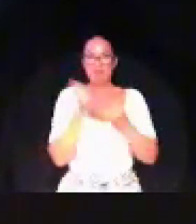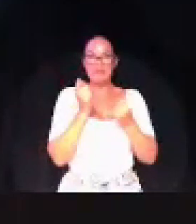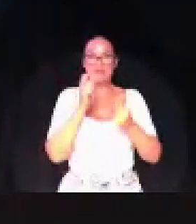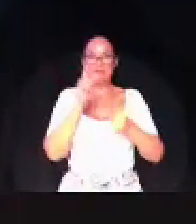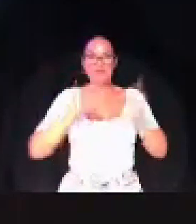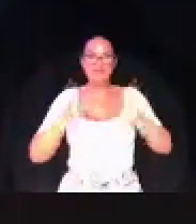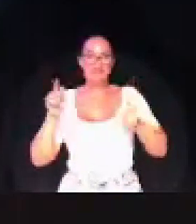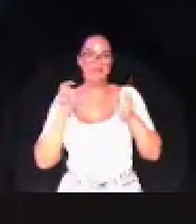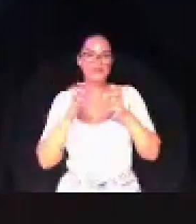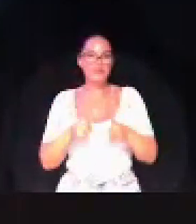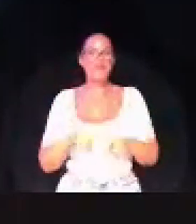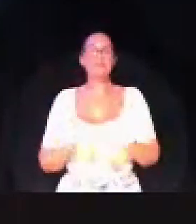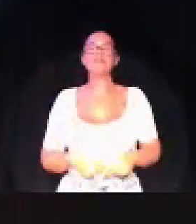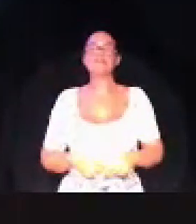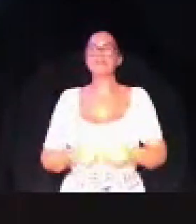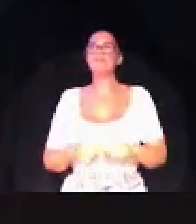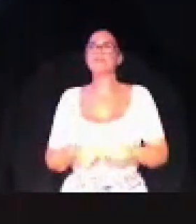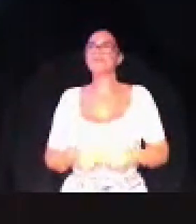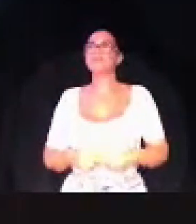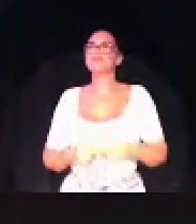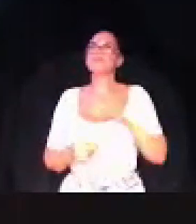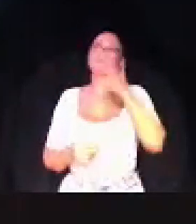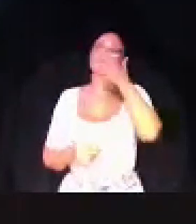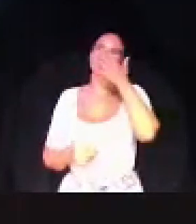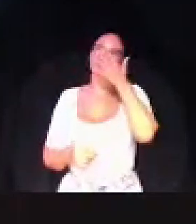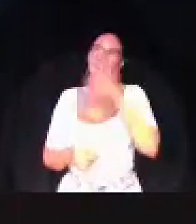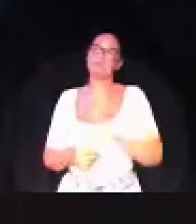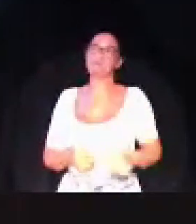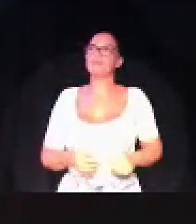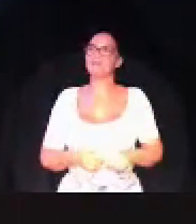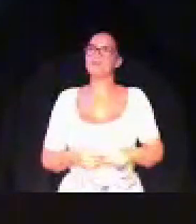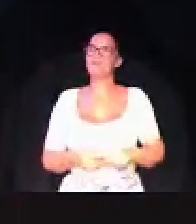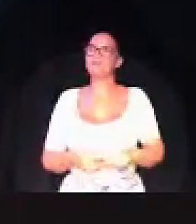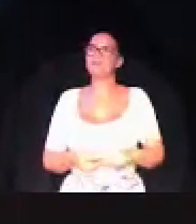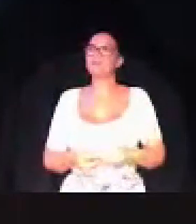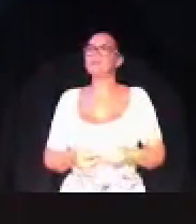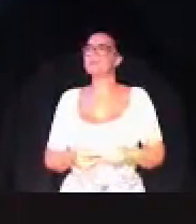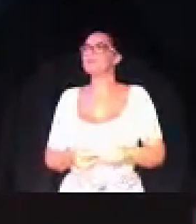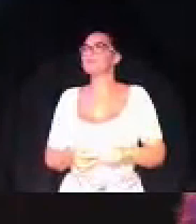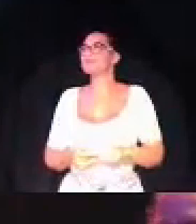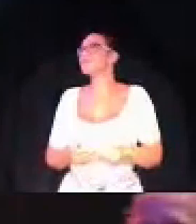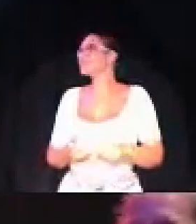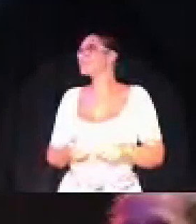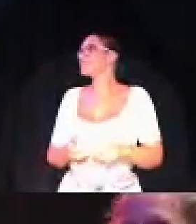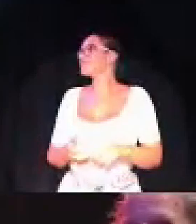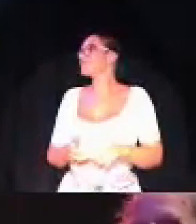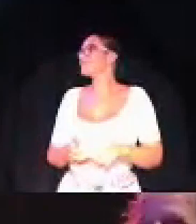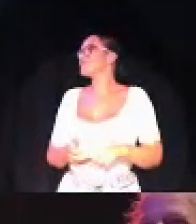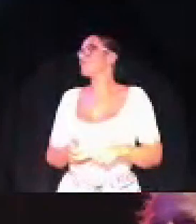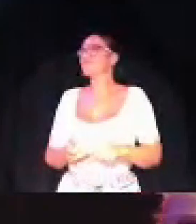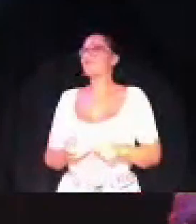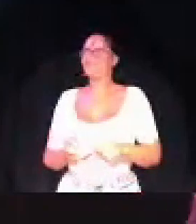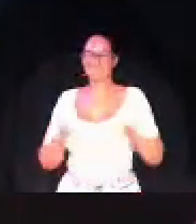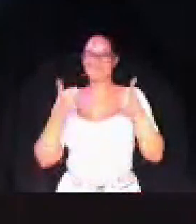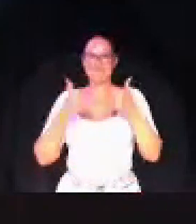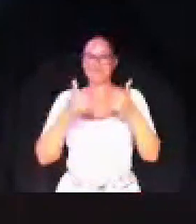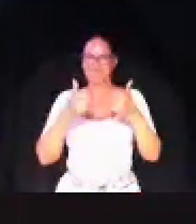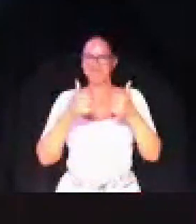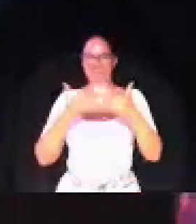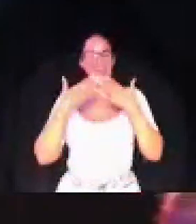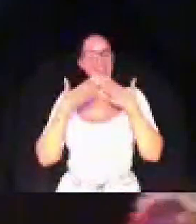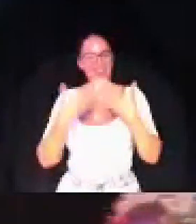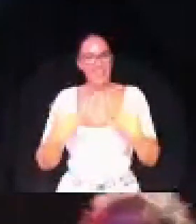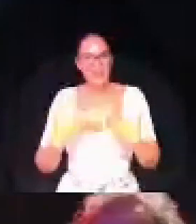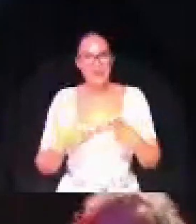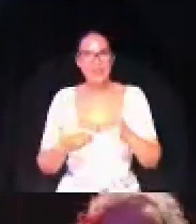So. Yeah, I don't know if that is that. Okay, yeah. Brilliant. Cool. Thank you very